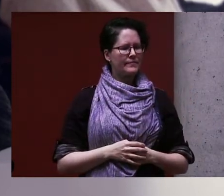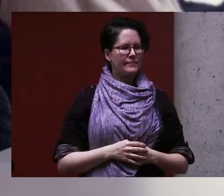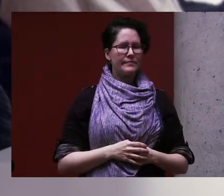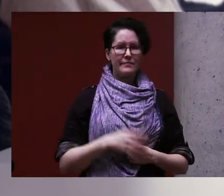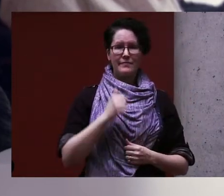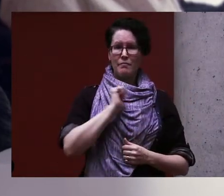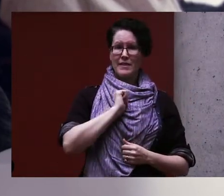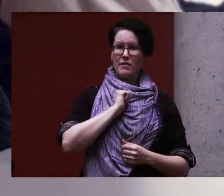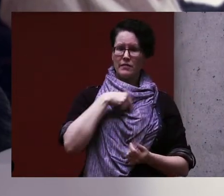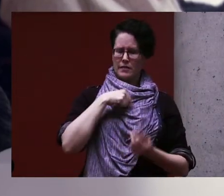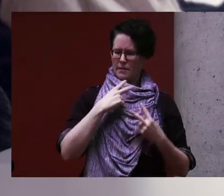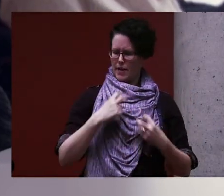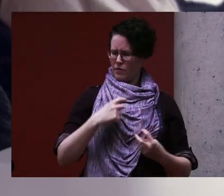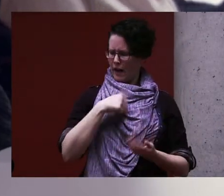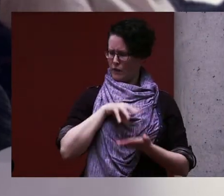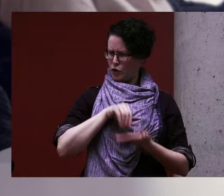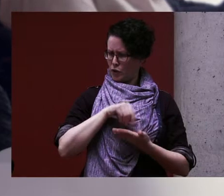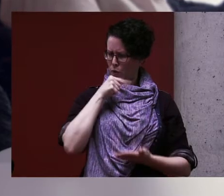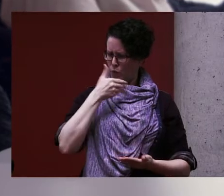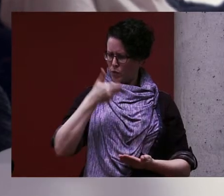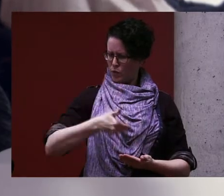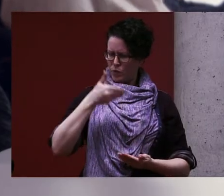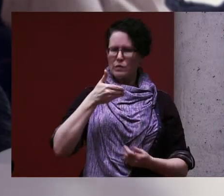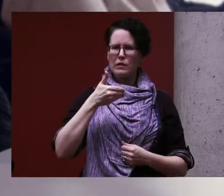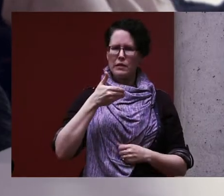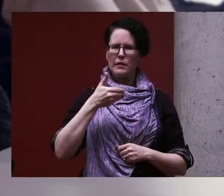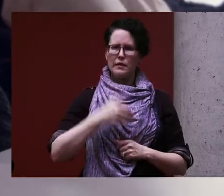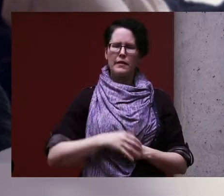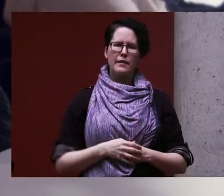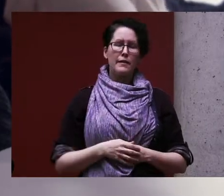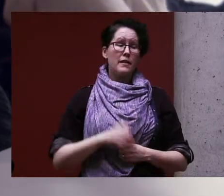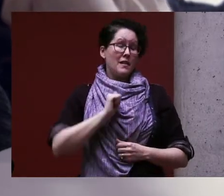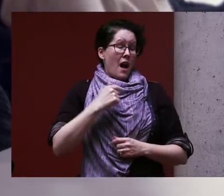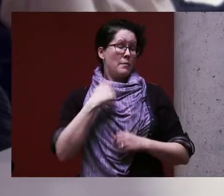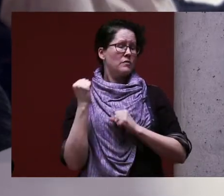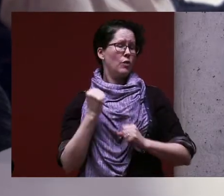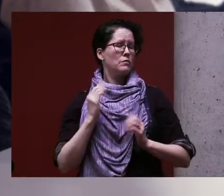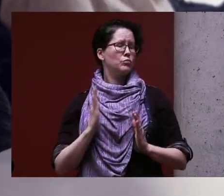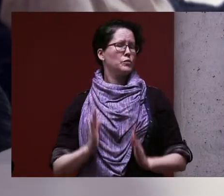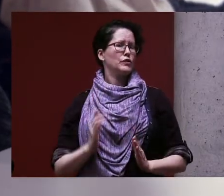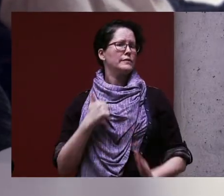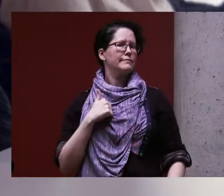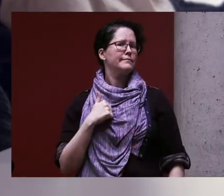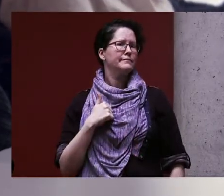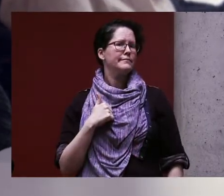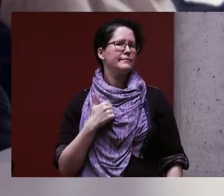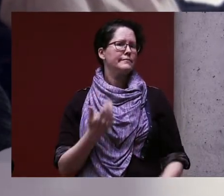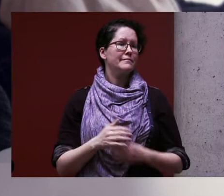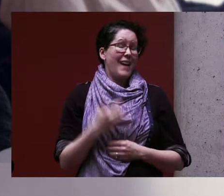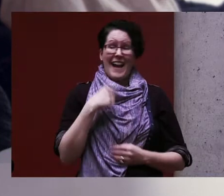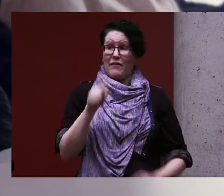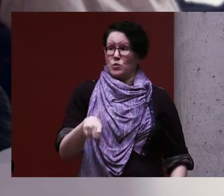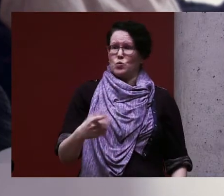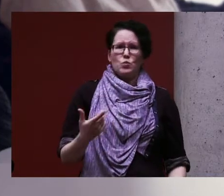about myself is how incredibly strong I am, because I have to